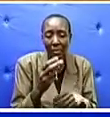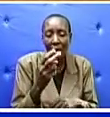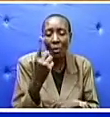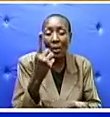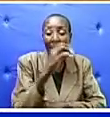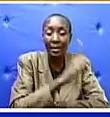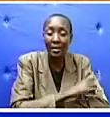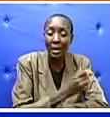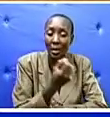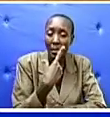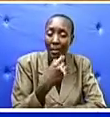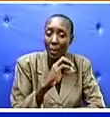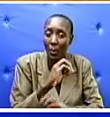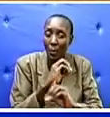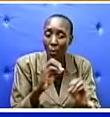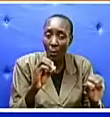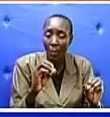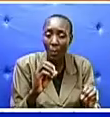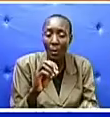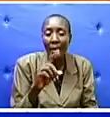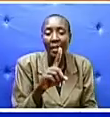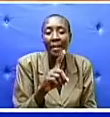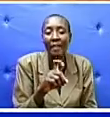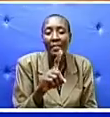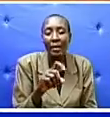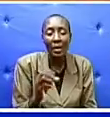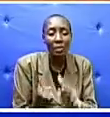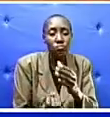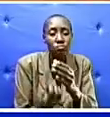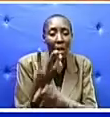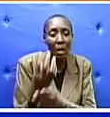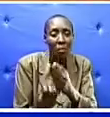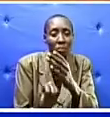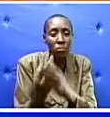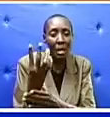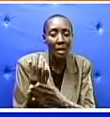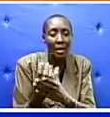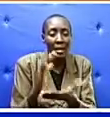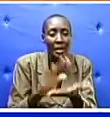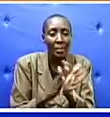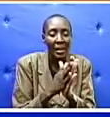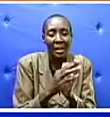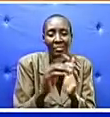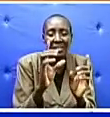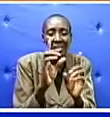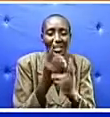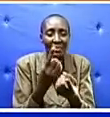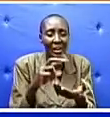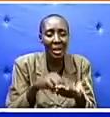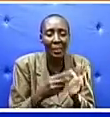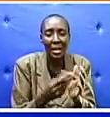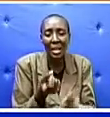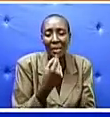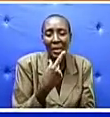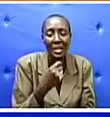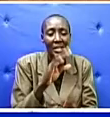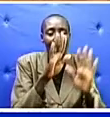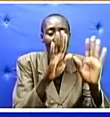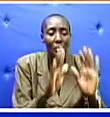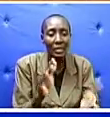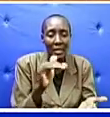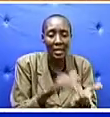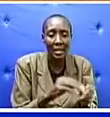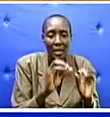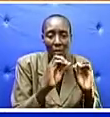hours, the virus starts multiplying. It mutates to something else, and then your medication fails. Now you have to start